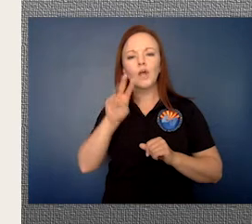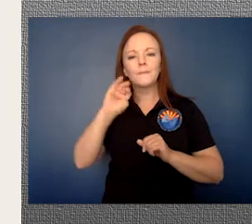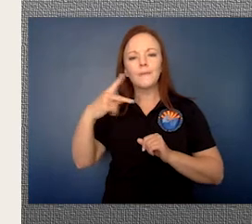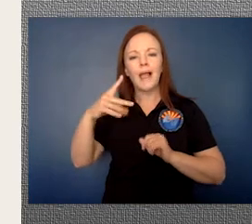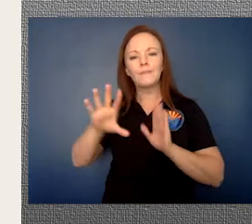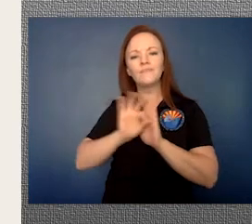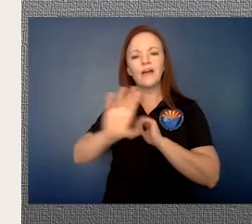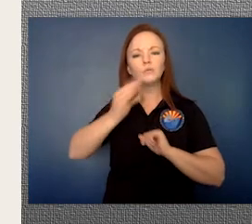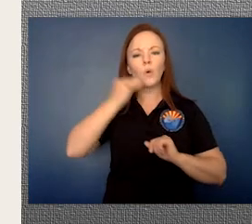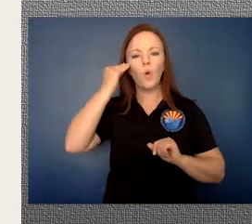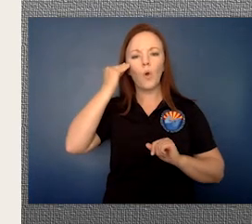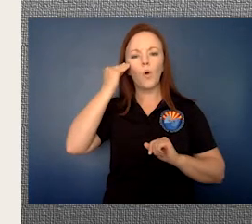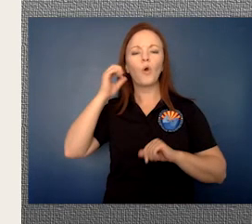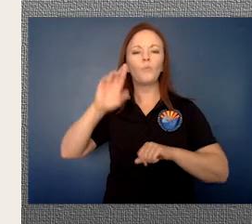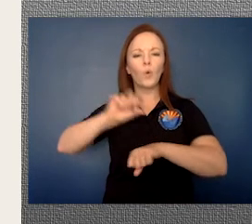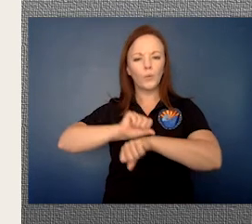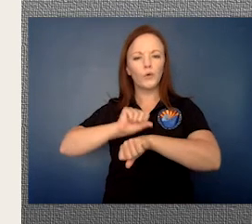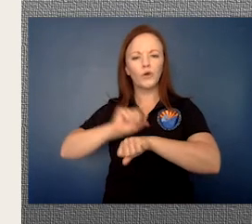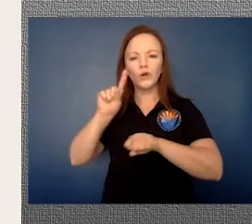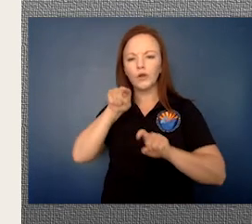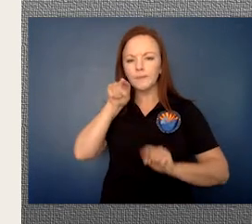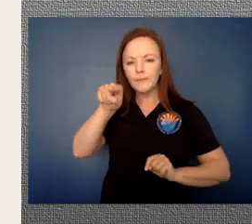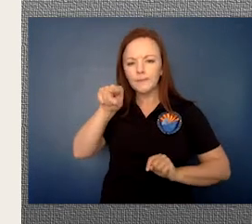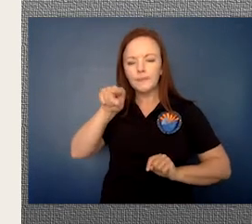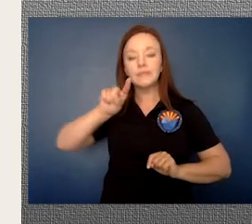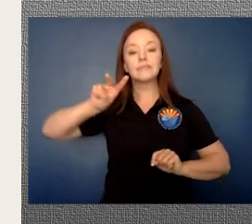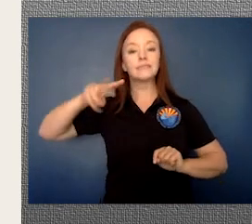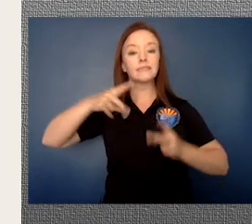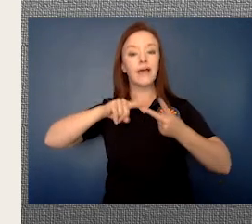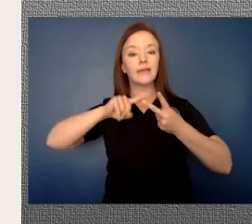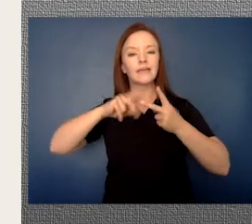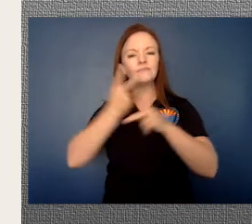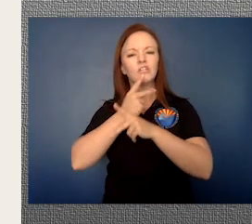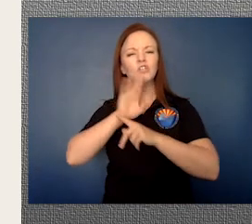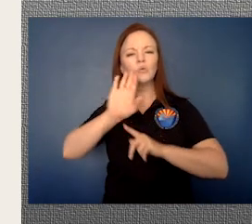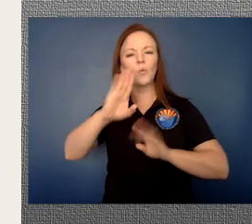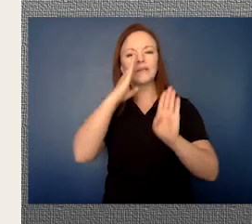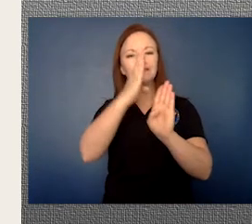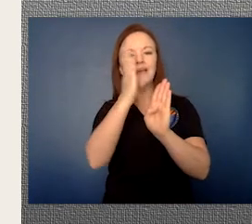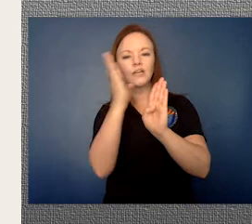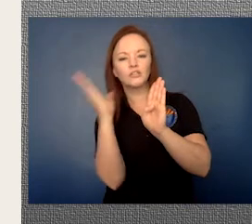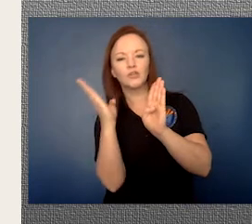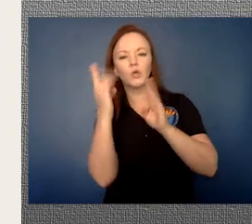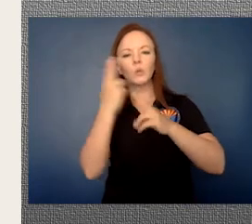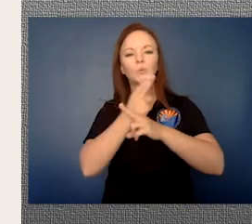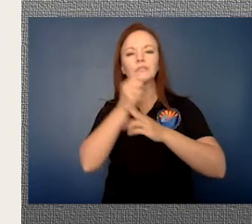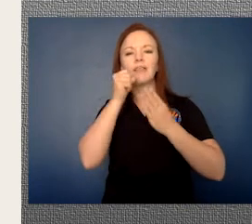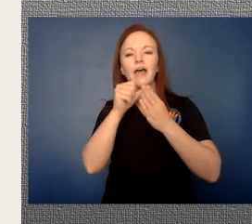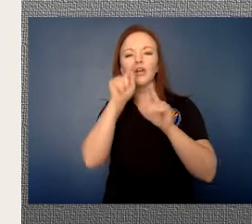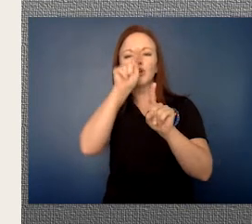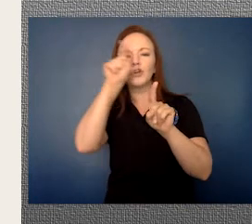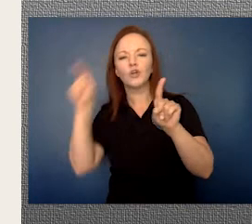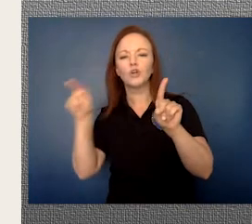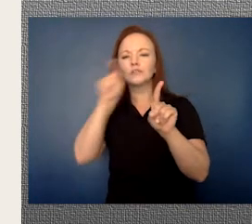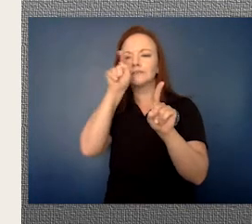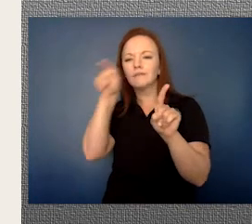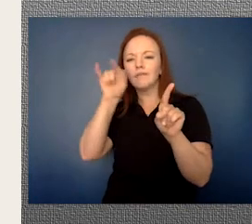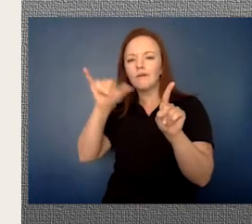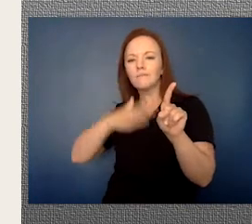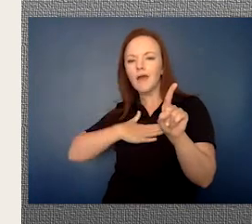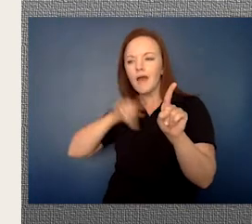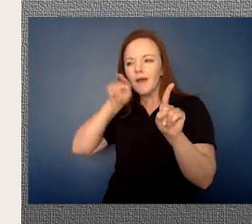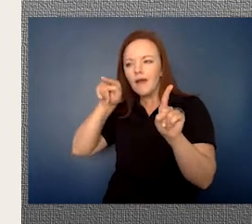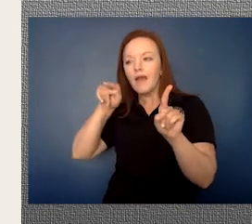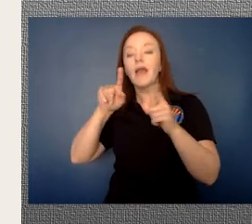or work address on the map. Second, identify your sector using the letters along the outer edge of the map. Then